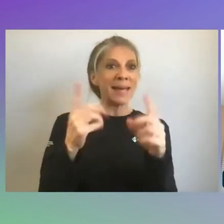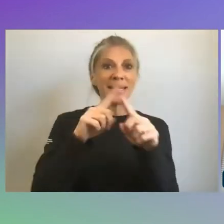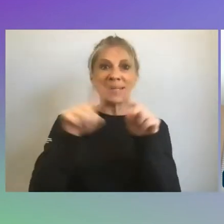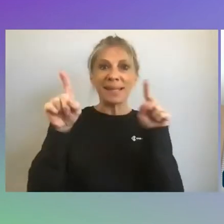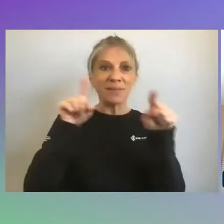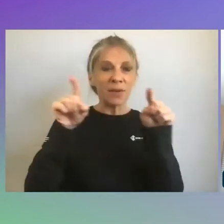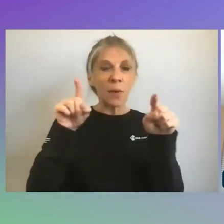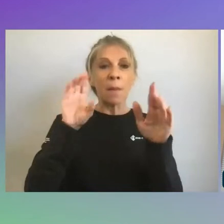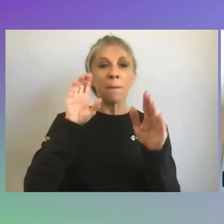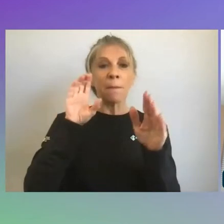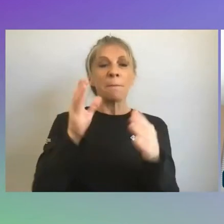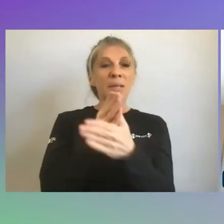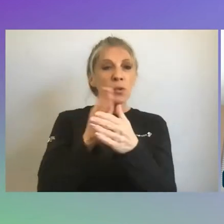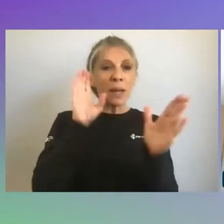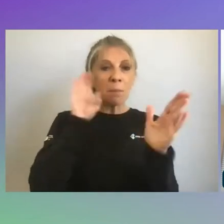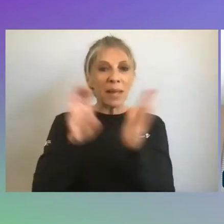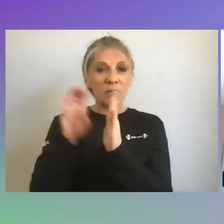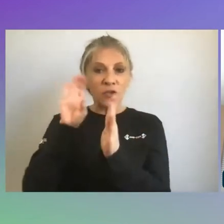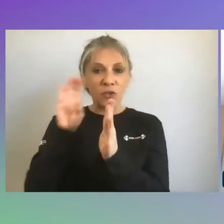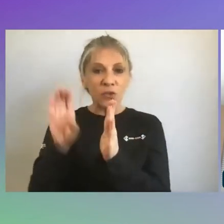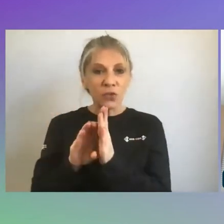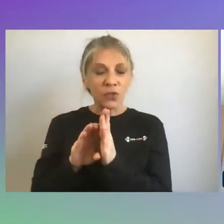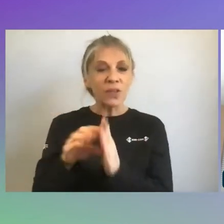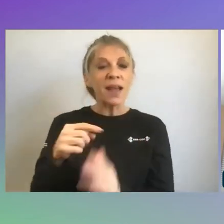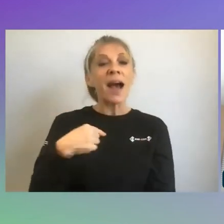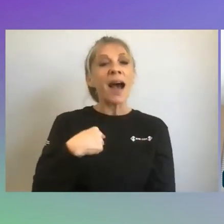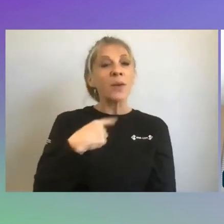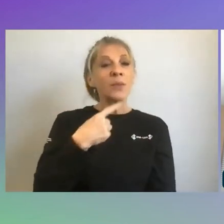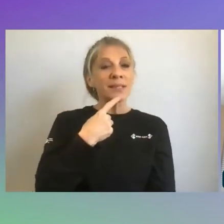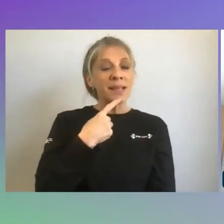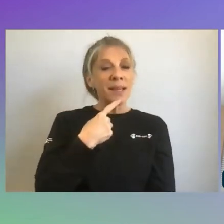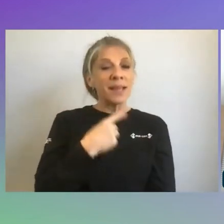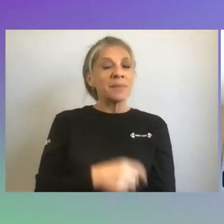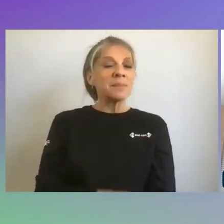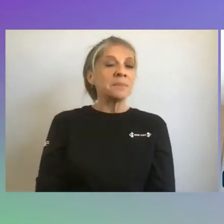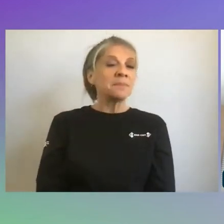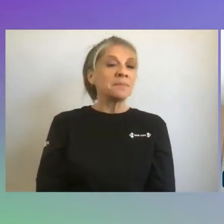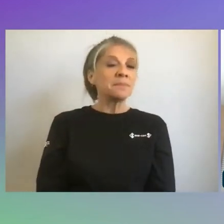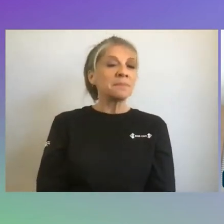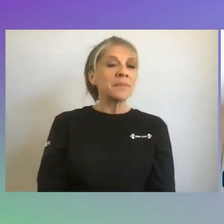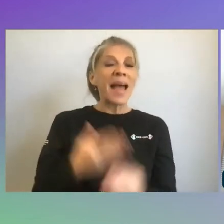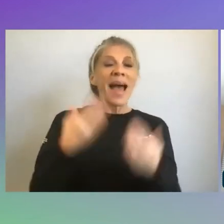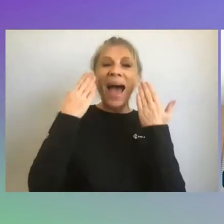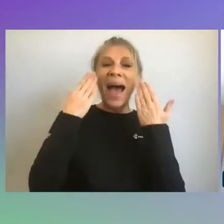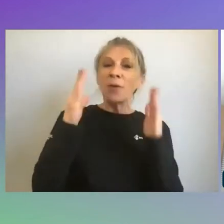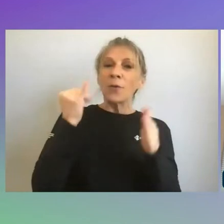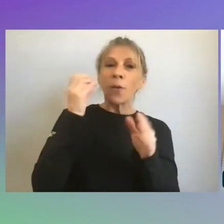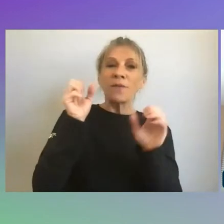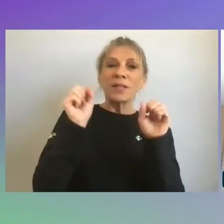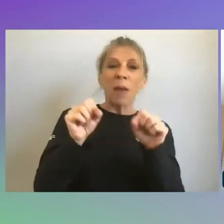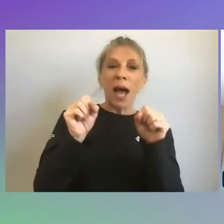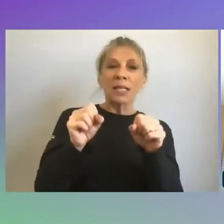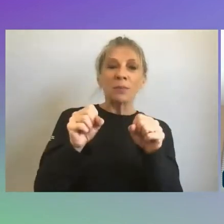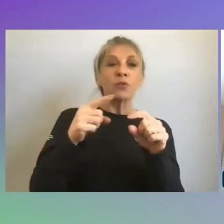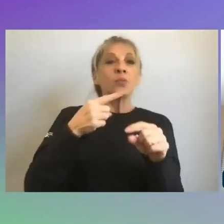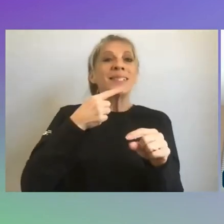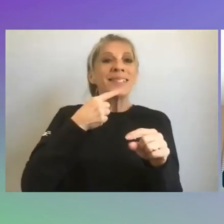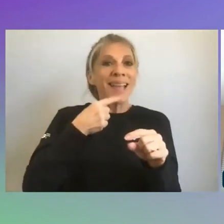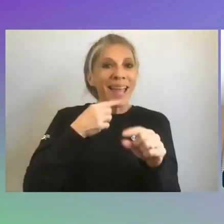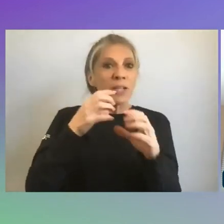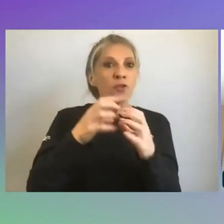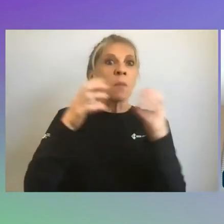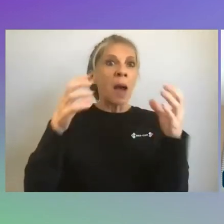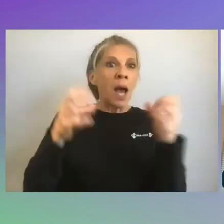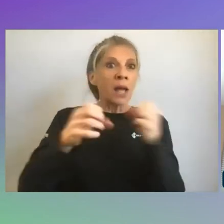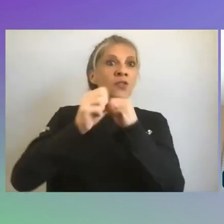images. So I would probably say that I don't know if it's possible to be too verbose. I think